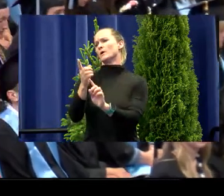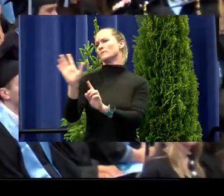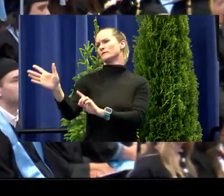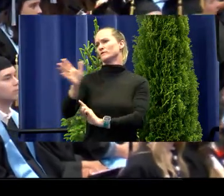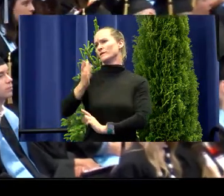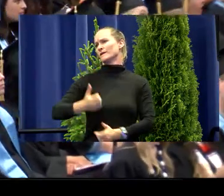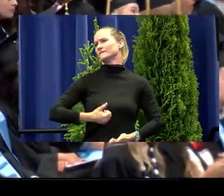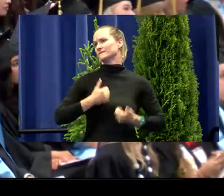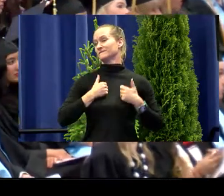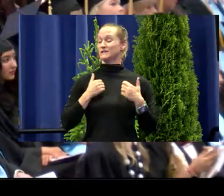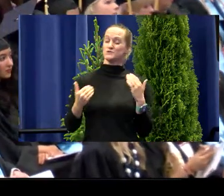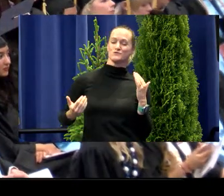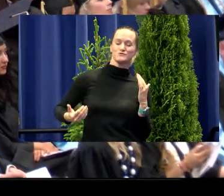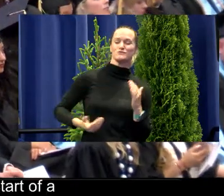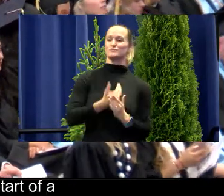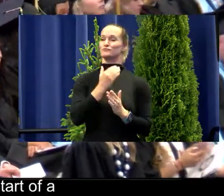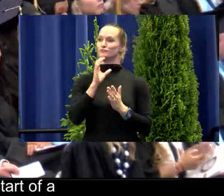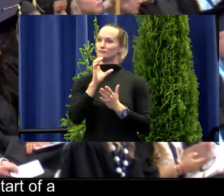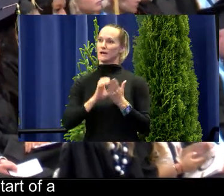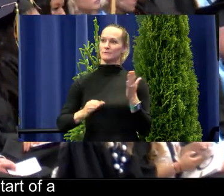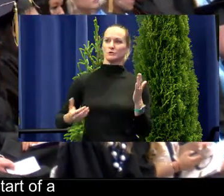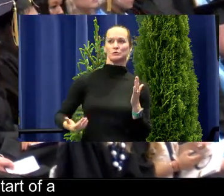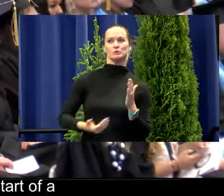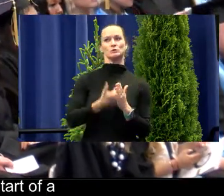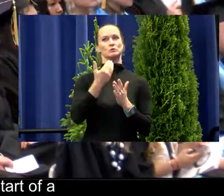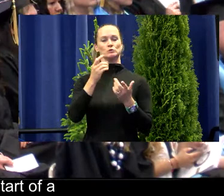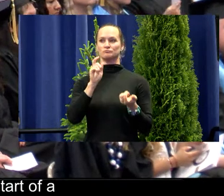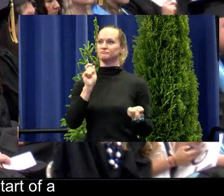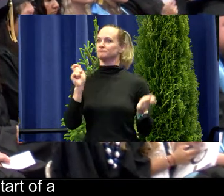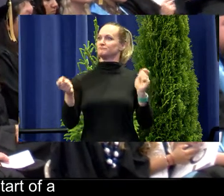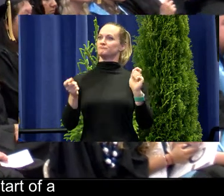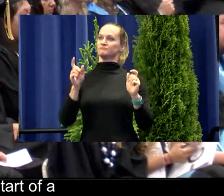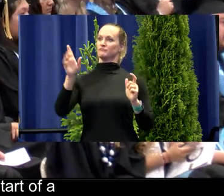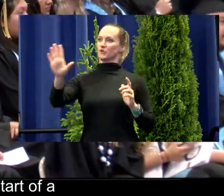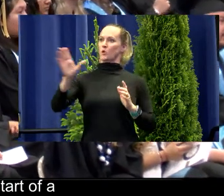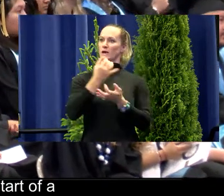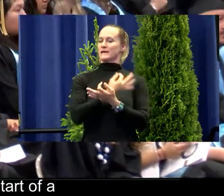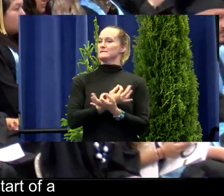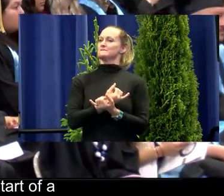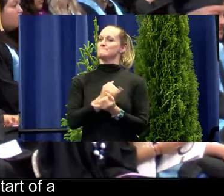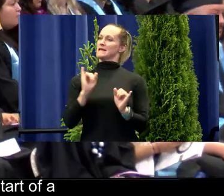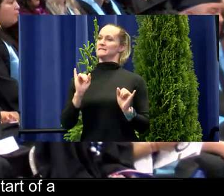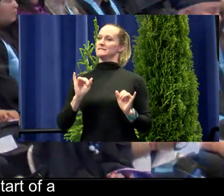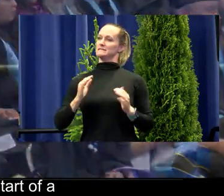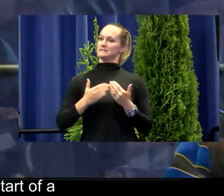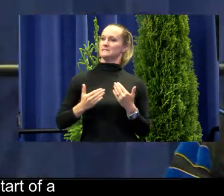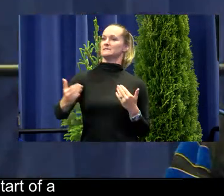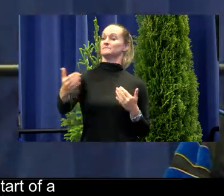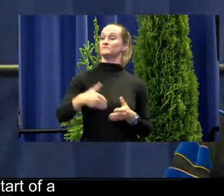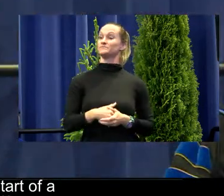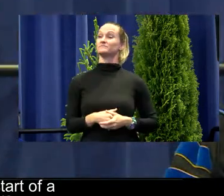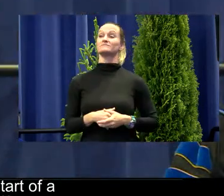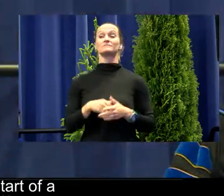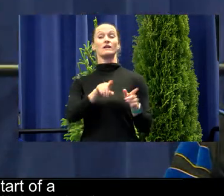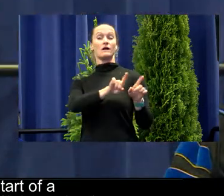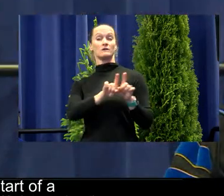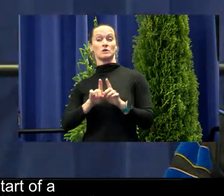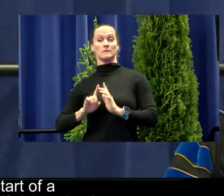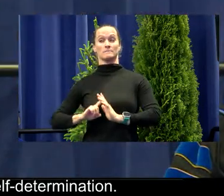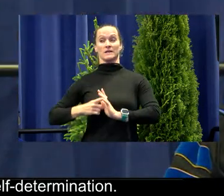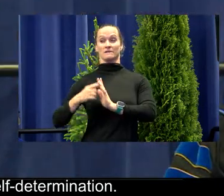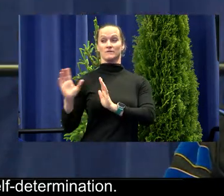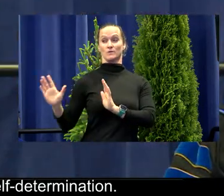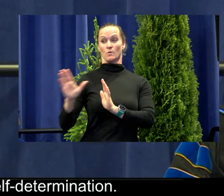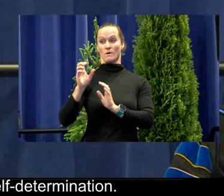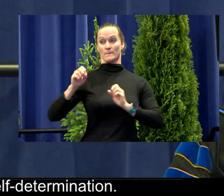new chapter in your independence, empowerment, and self-determination. It also marks the beginning of your opportunity and